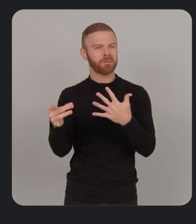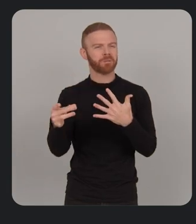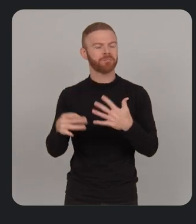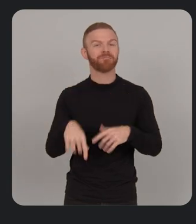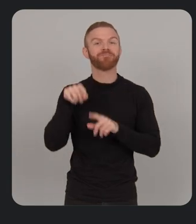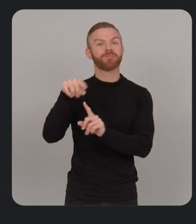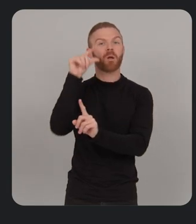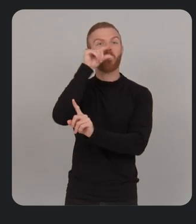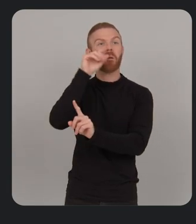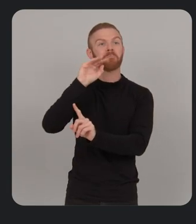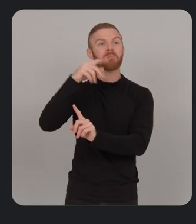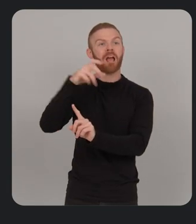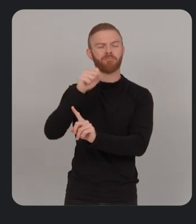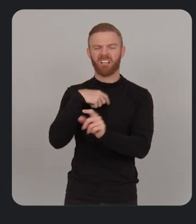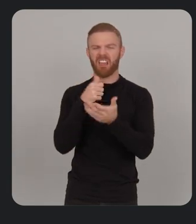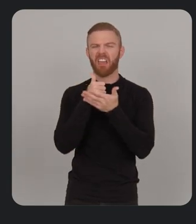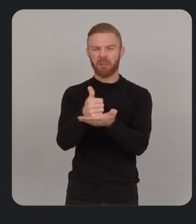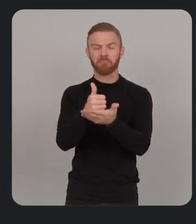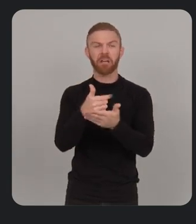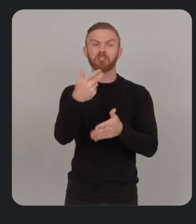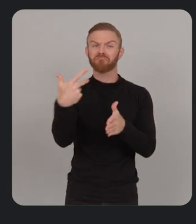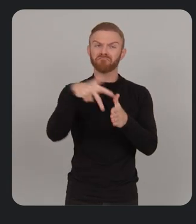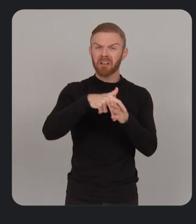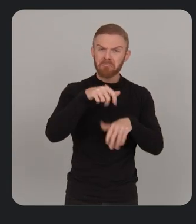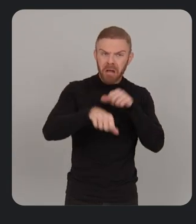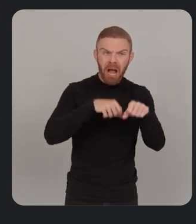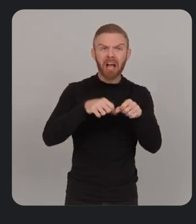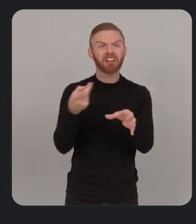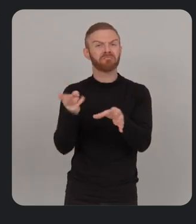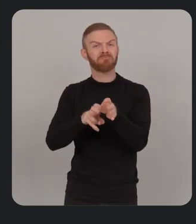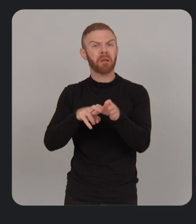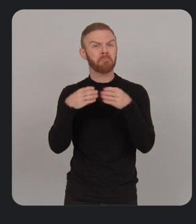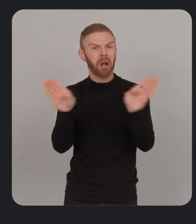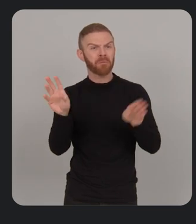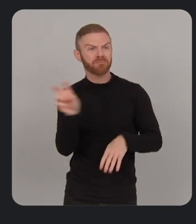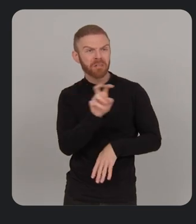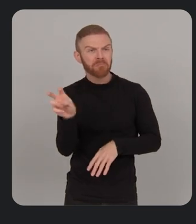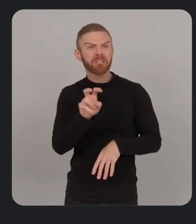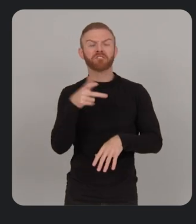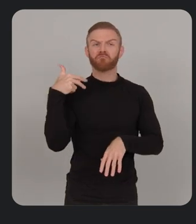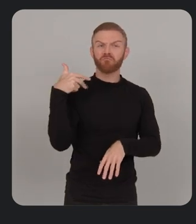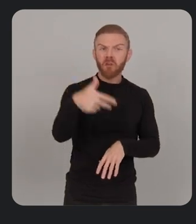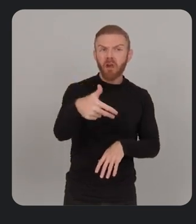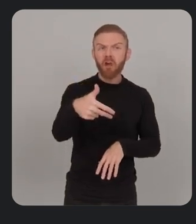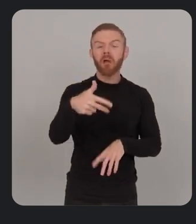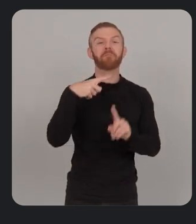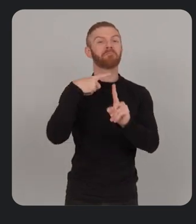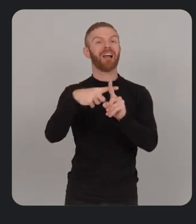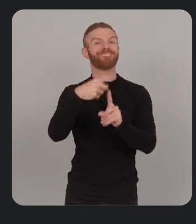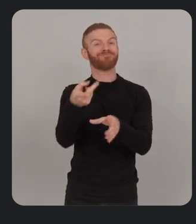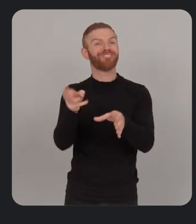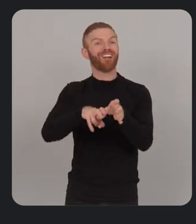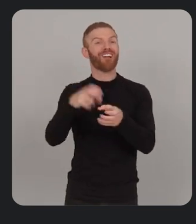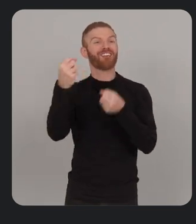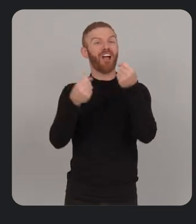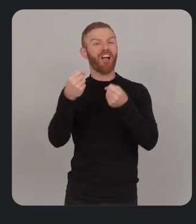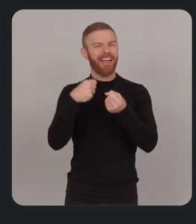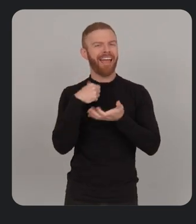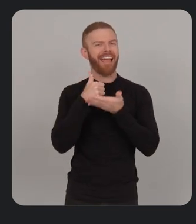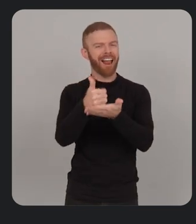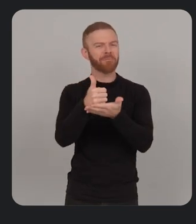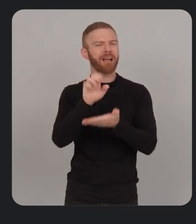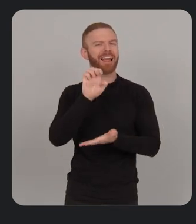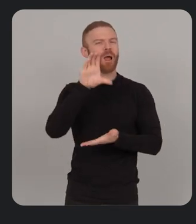maps they've got you covered whether you're hopping on a bike taking public transit or choosing to walk but we also want to help you make more